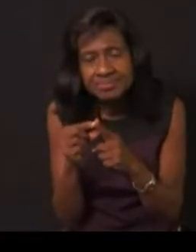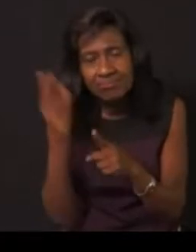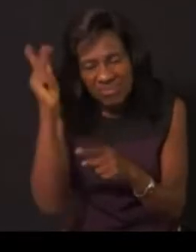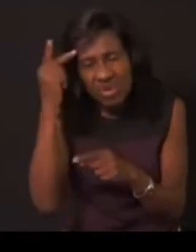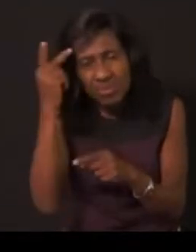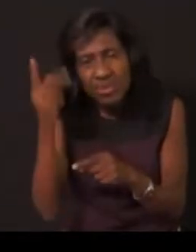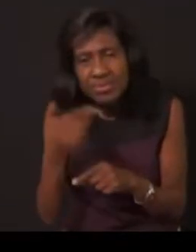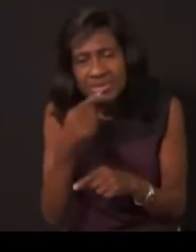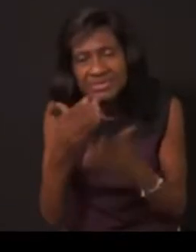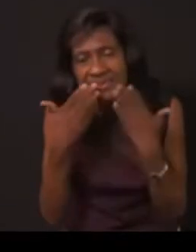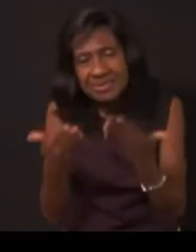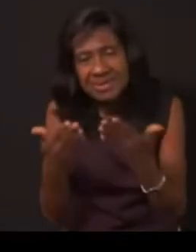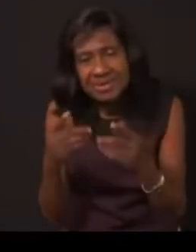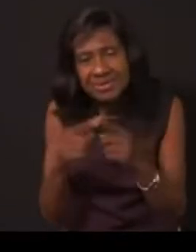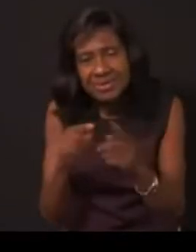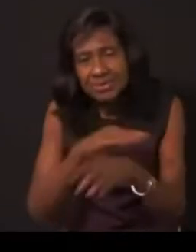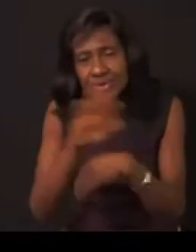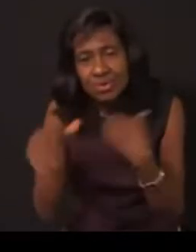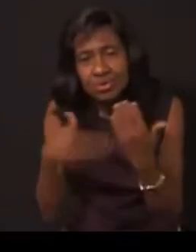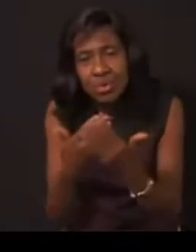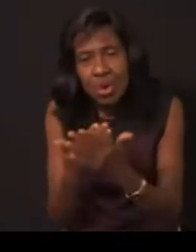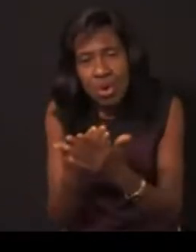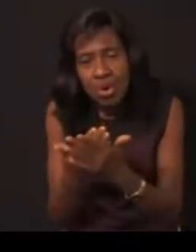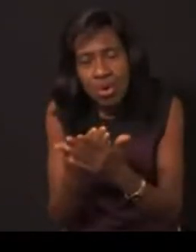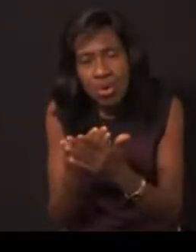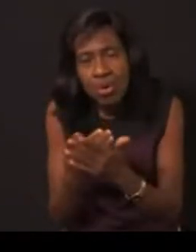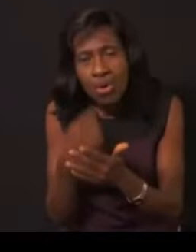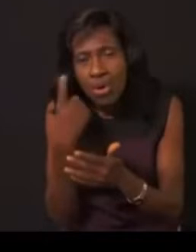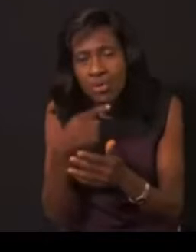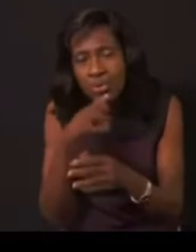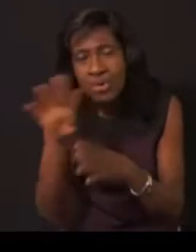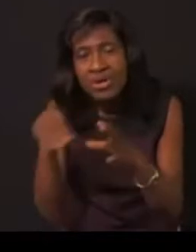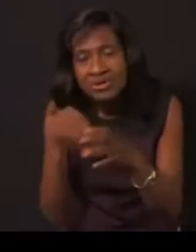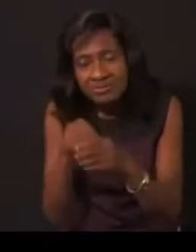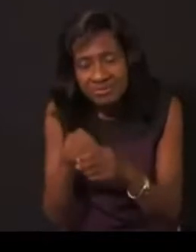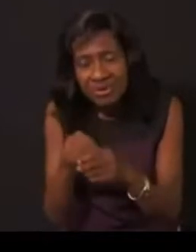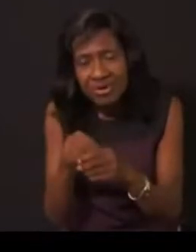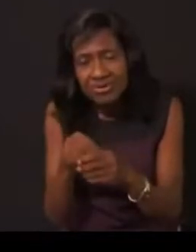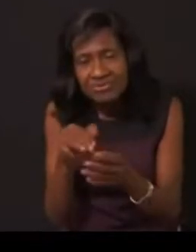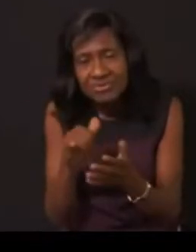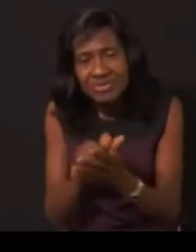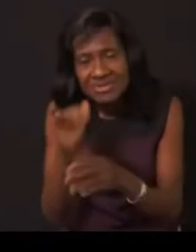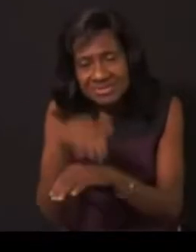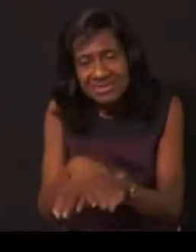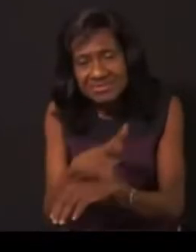I just want to say thank you to all who have participated, to those who have